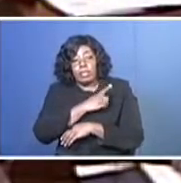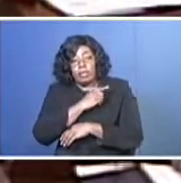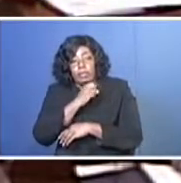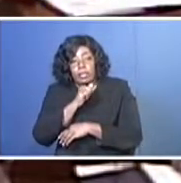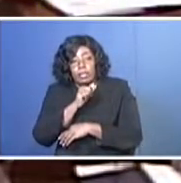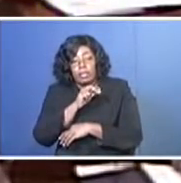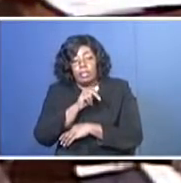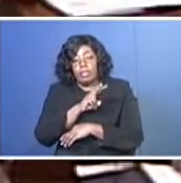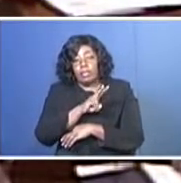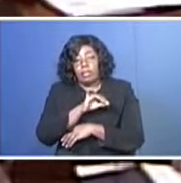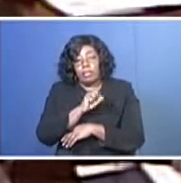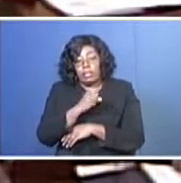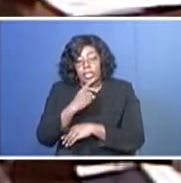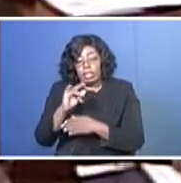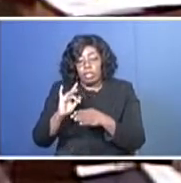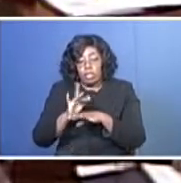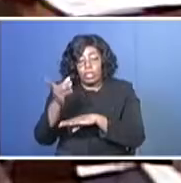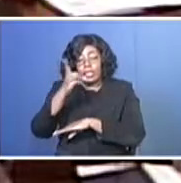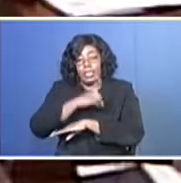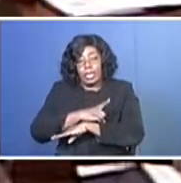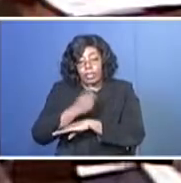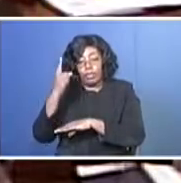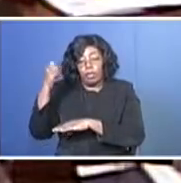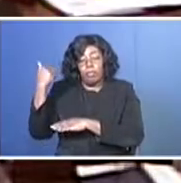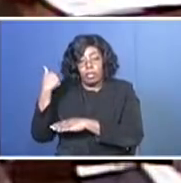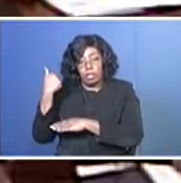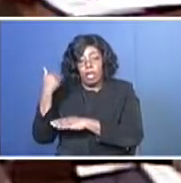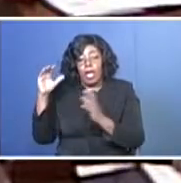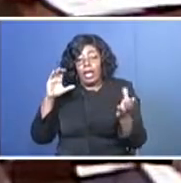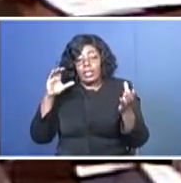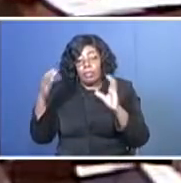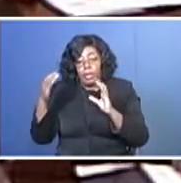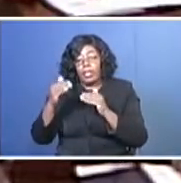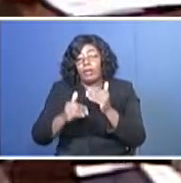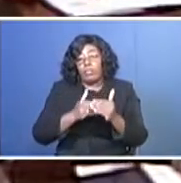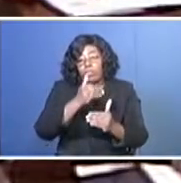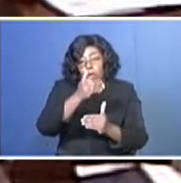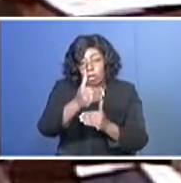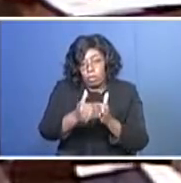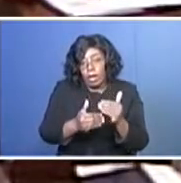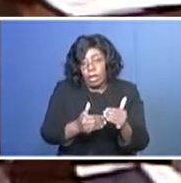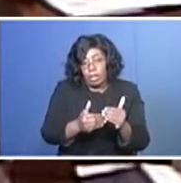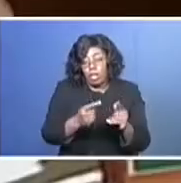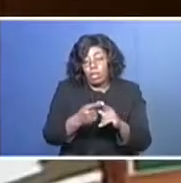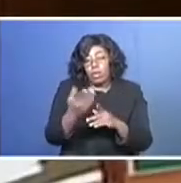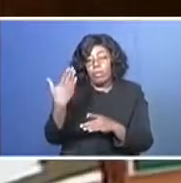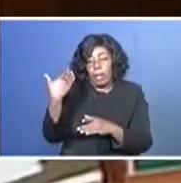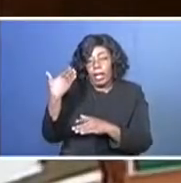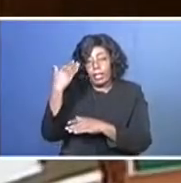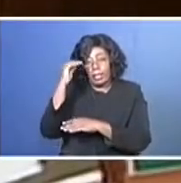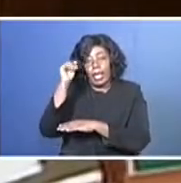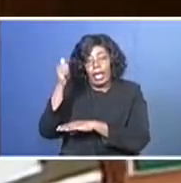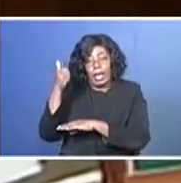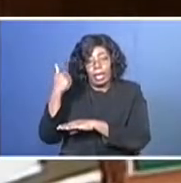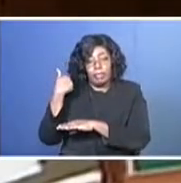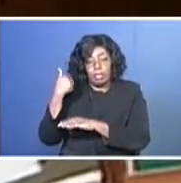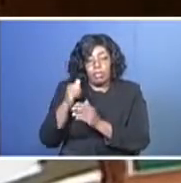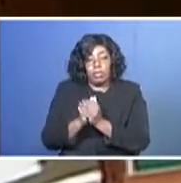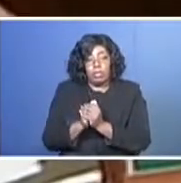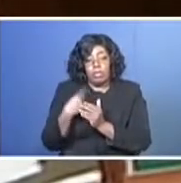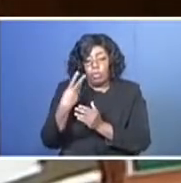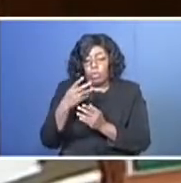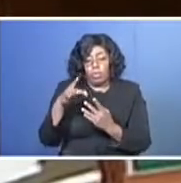his administration and compared their progress to that of the previous administration. We elected only but 4 months